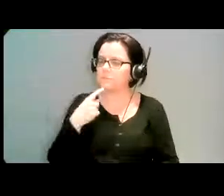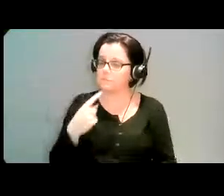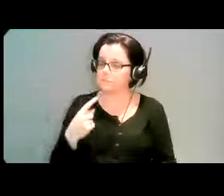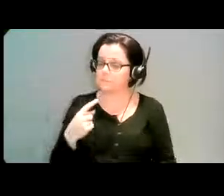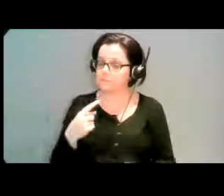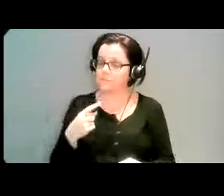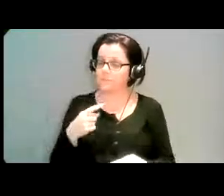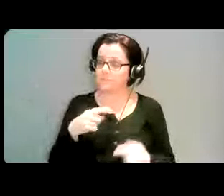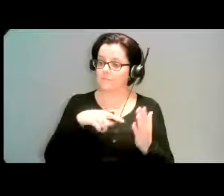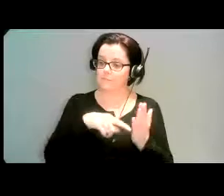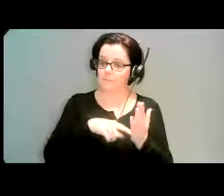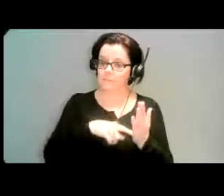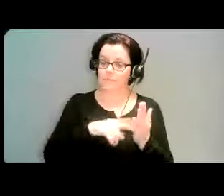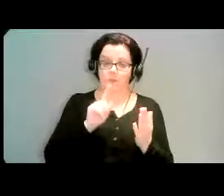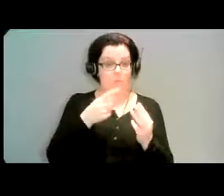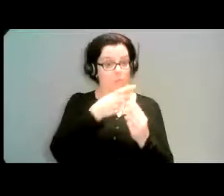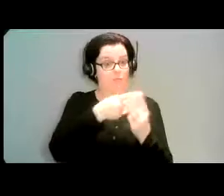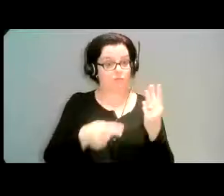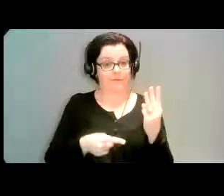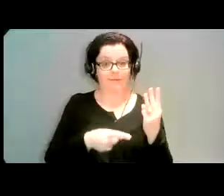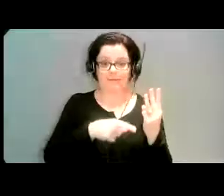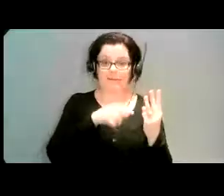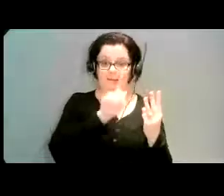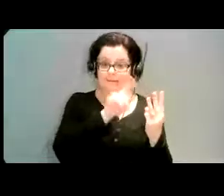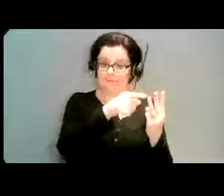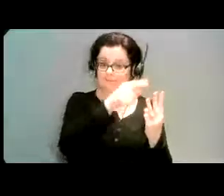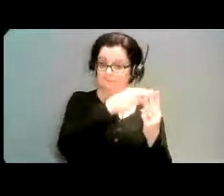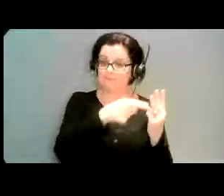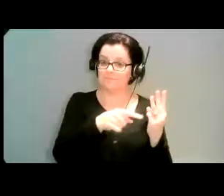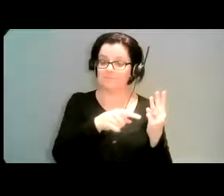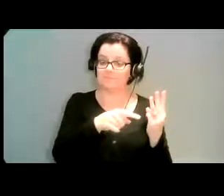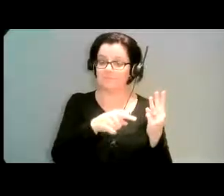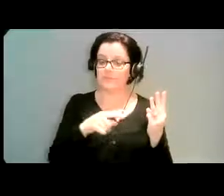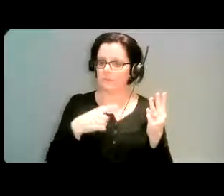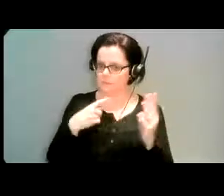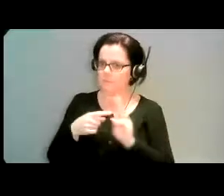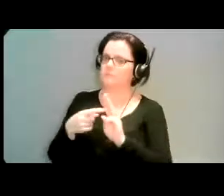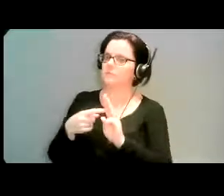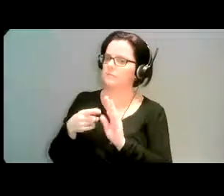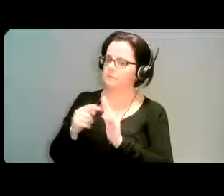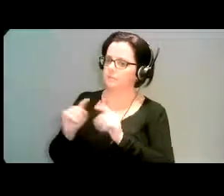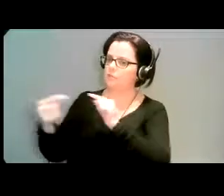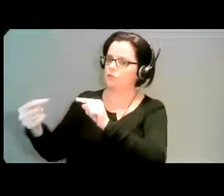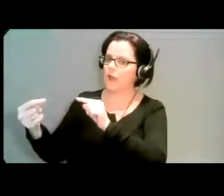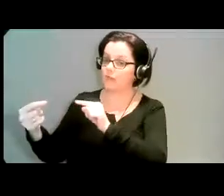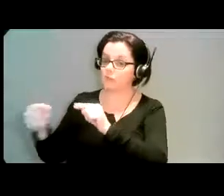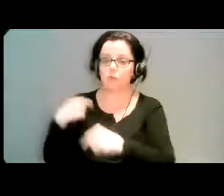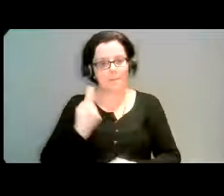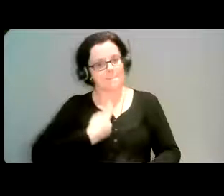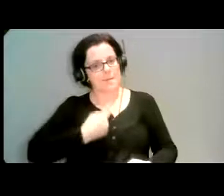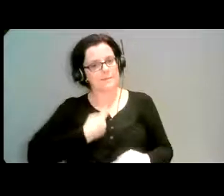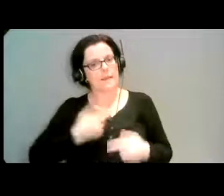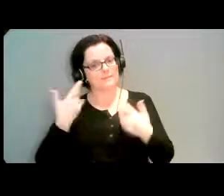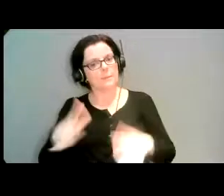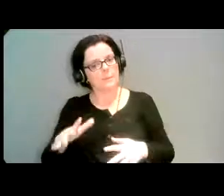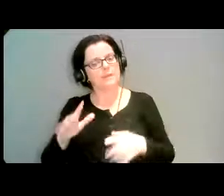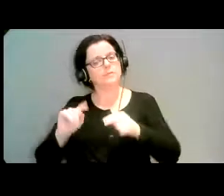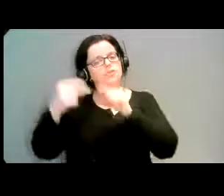referencing those three things. And I've been able to challenge quite a few cases for people,